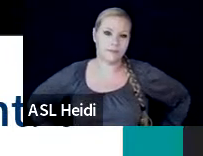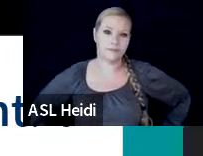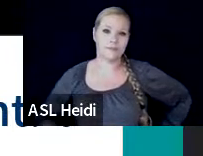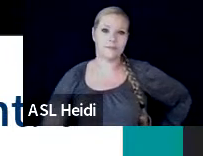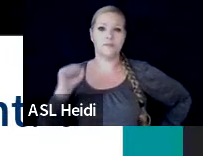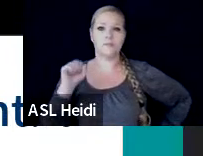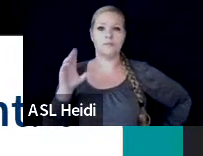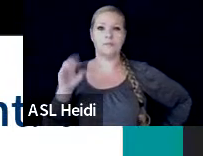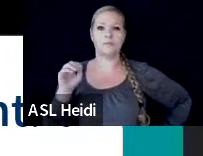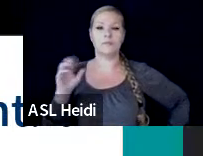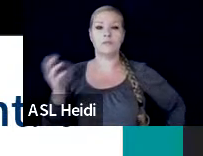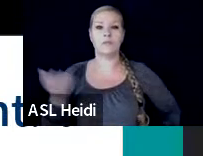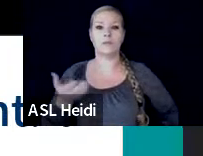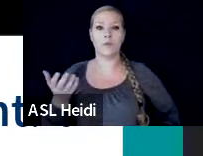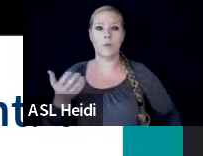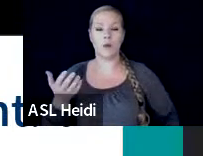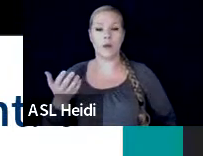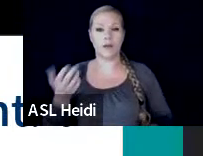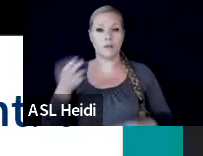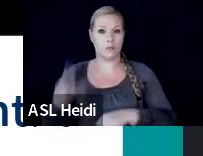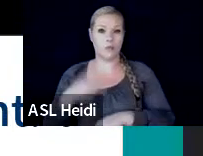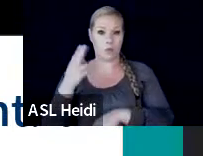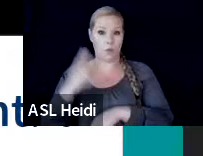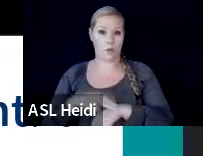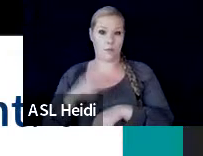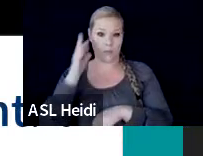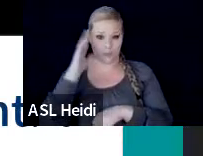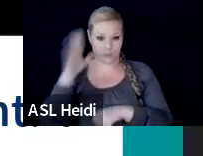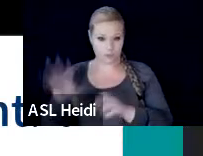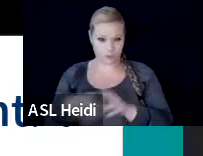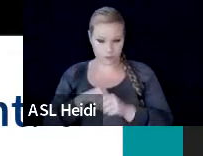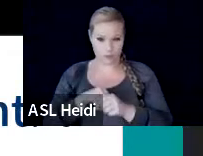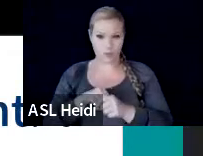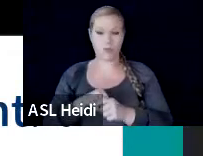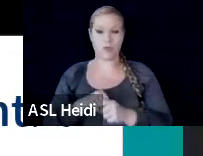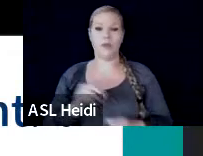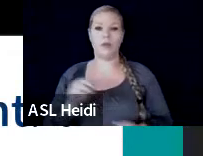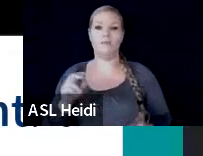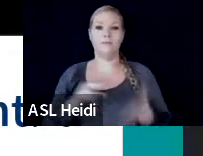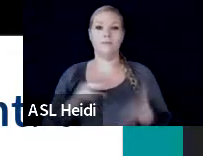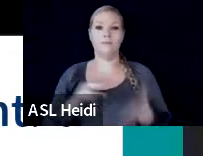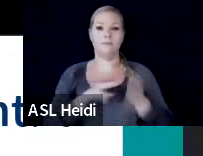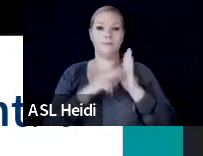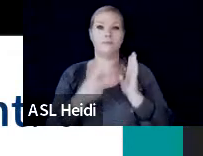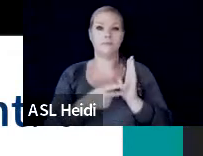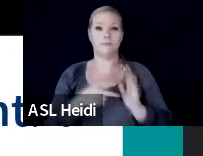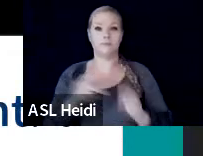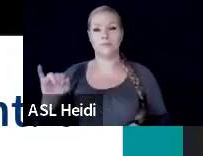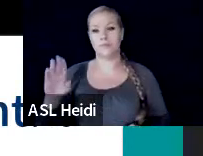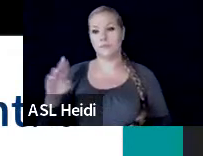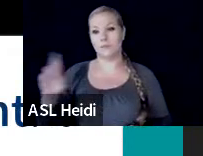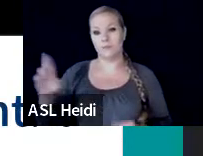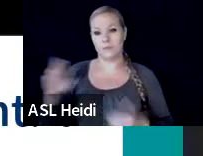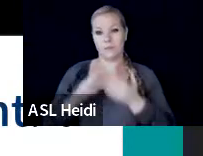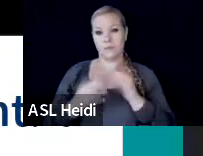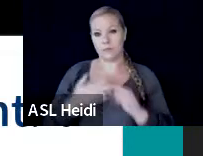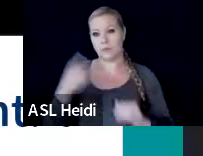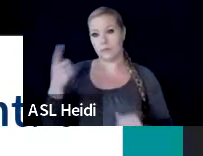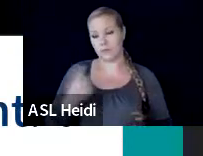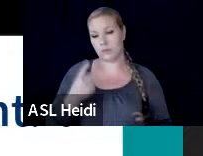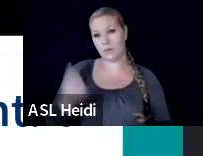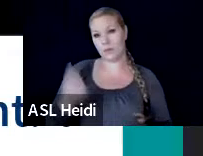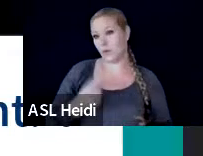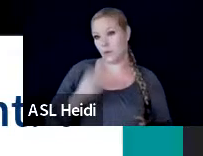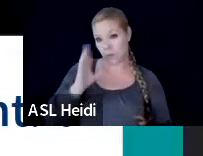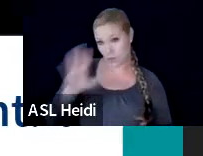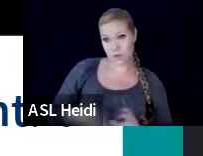So what they typically include, and this is not to say that the IBR Community Benefits Agreement will include all of